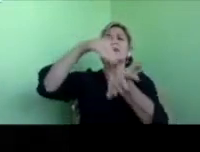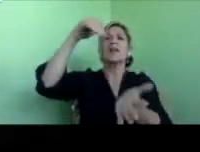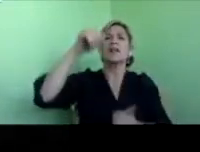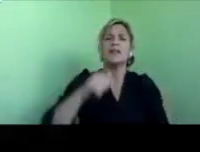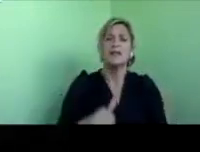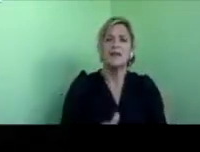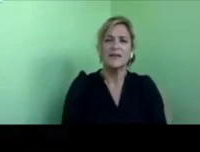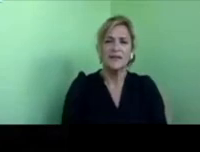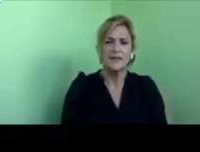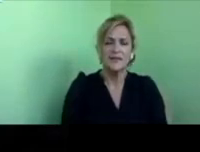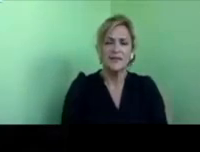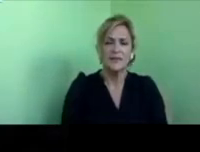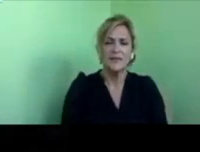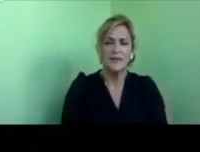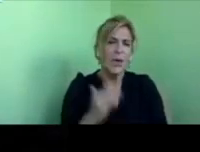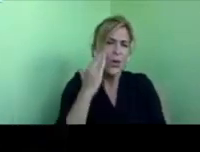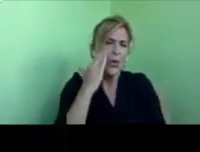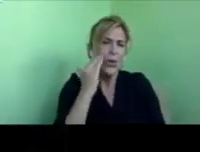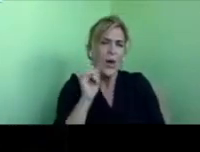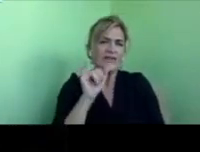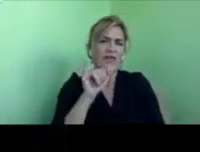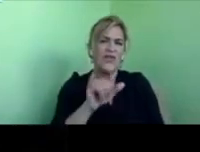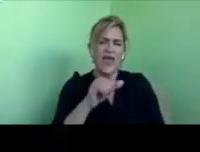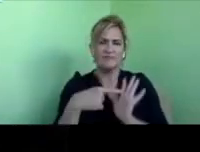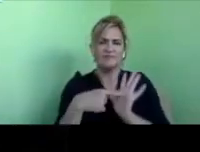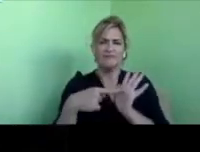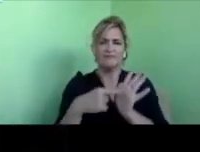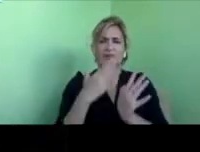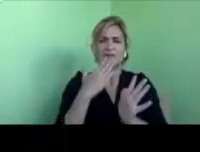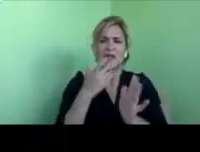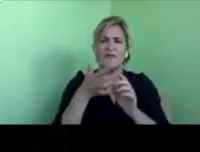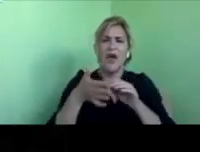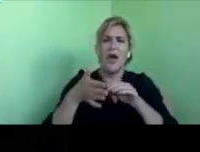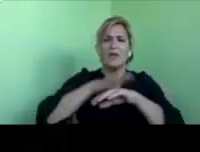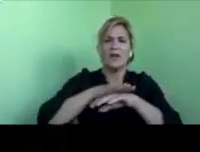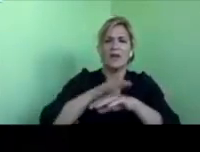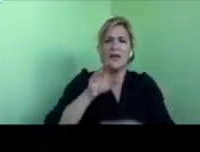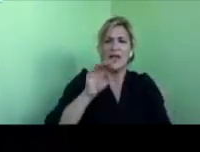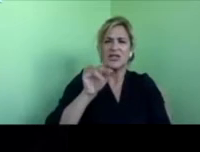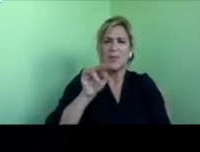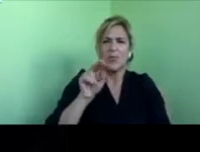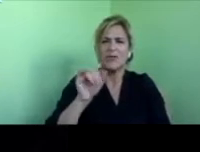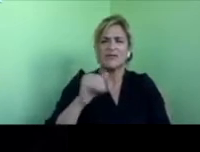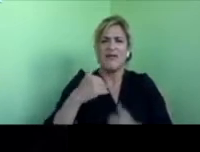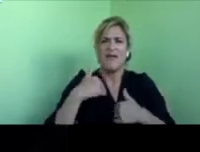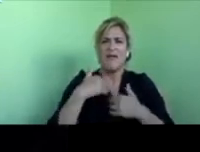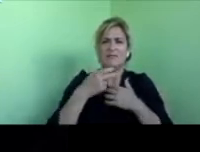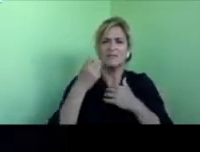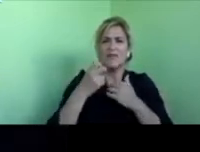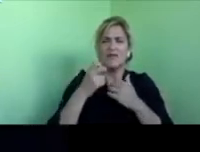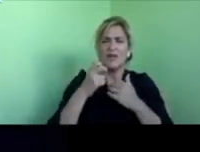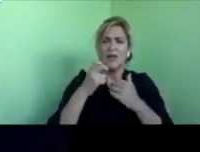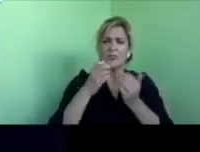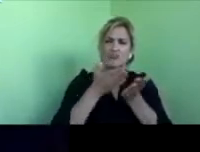Why does the pigmentation of the outer layer of the epidermis bestow privileges and deny rights?